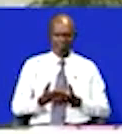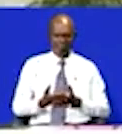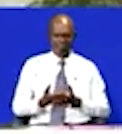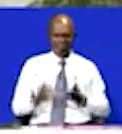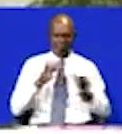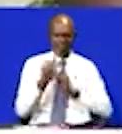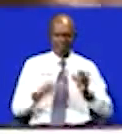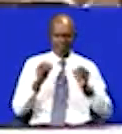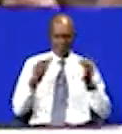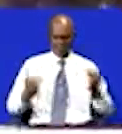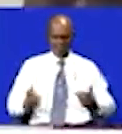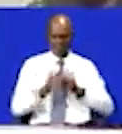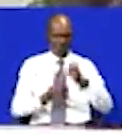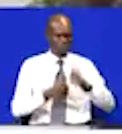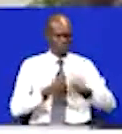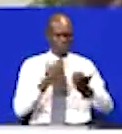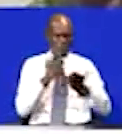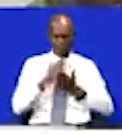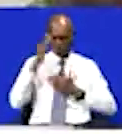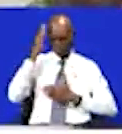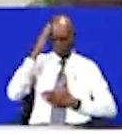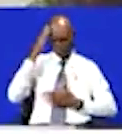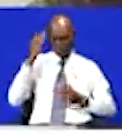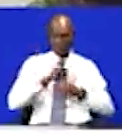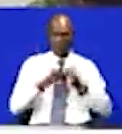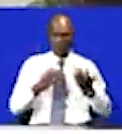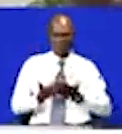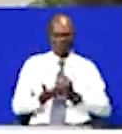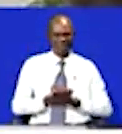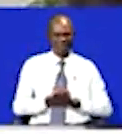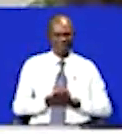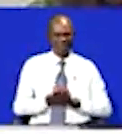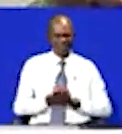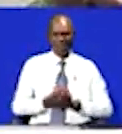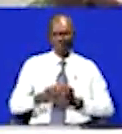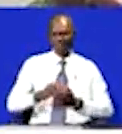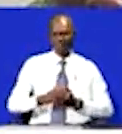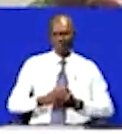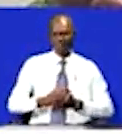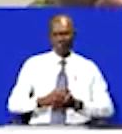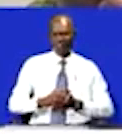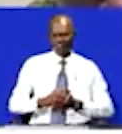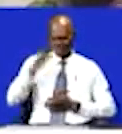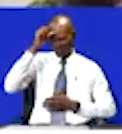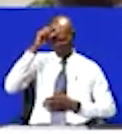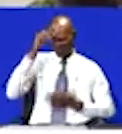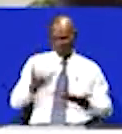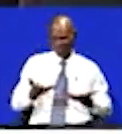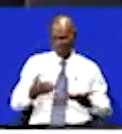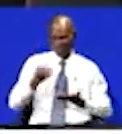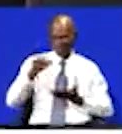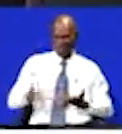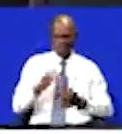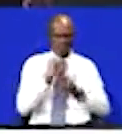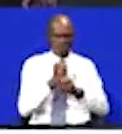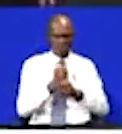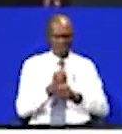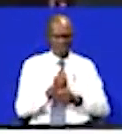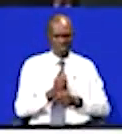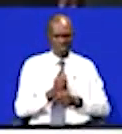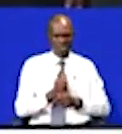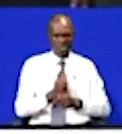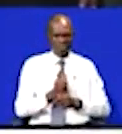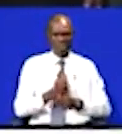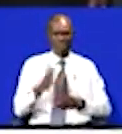ended meeting with recommendations and resolutions for the county to work on and stakeholders to